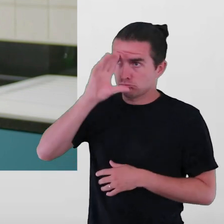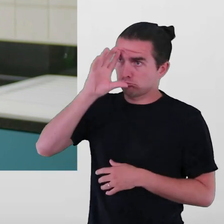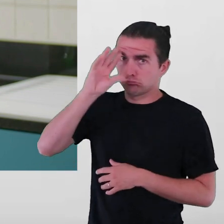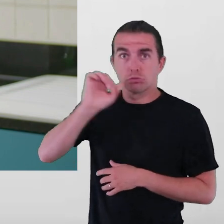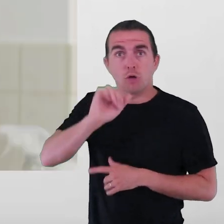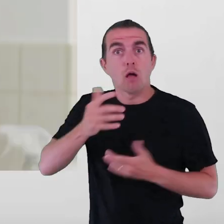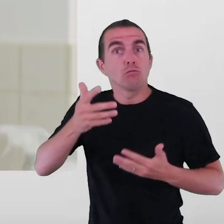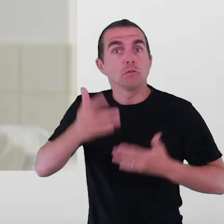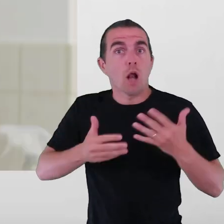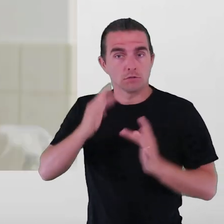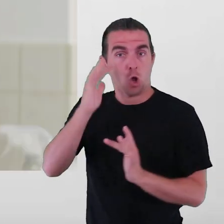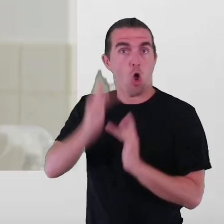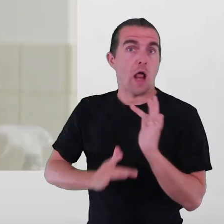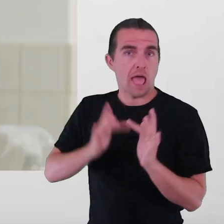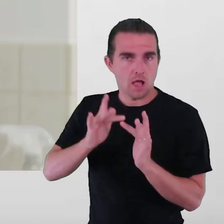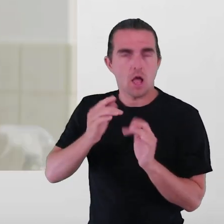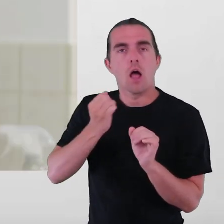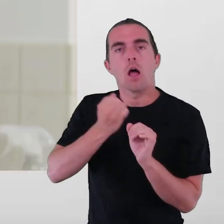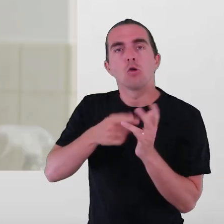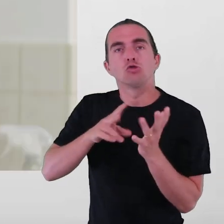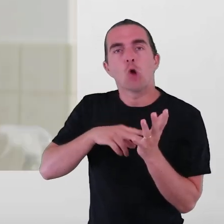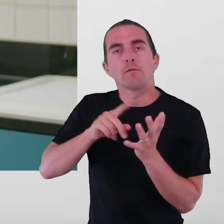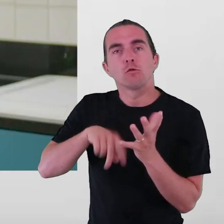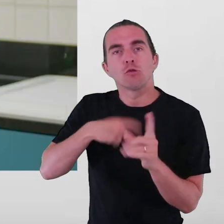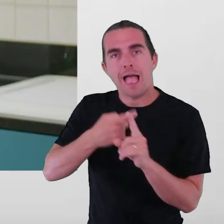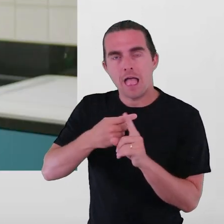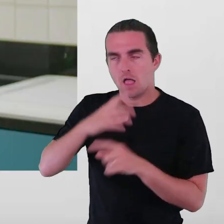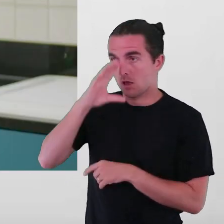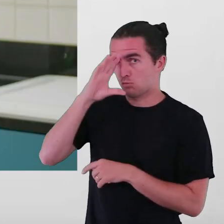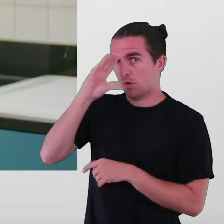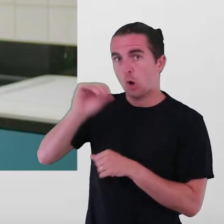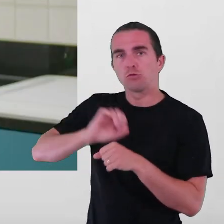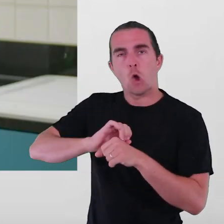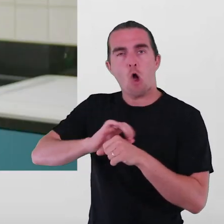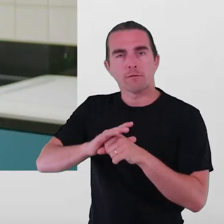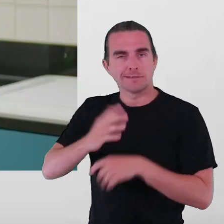you need to do. You can report your result online at